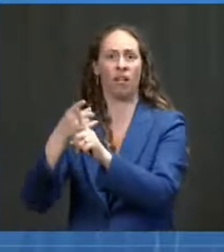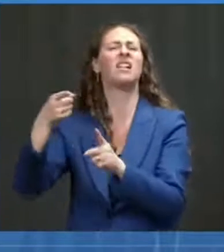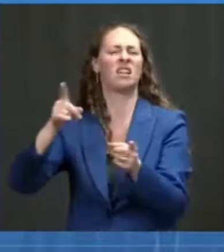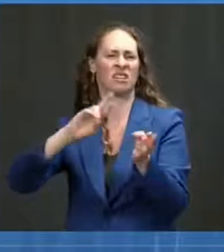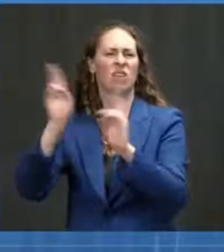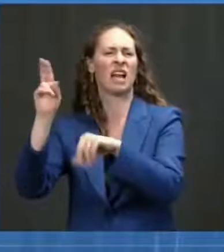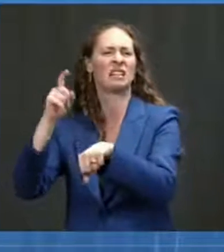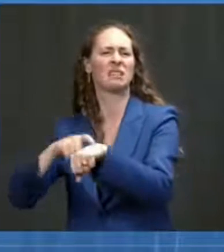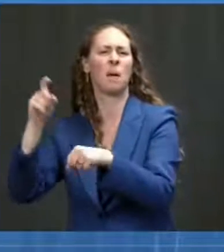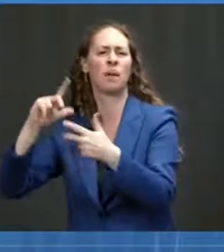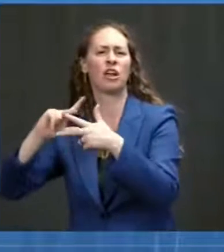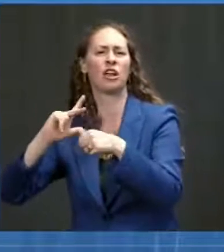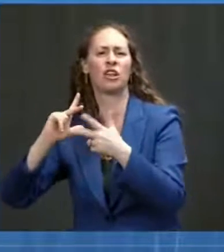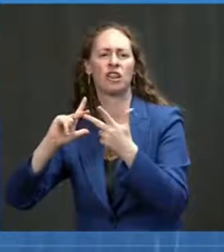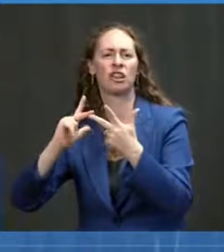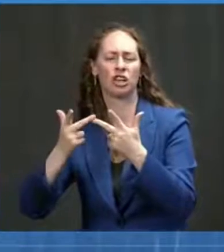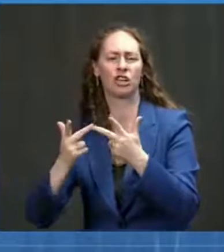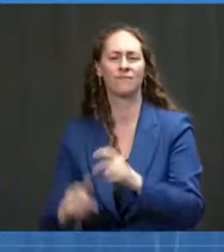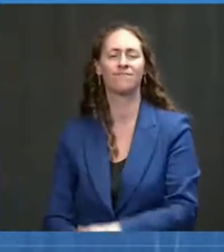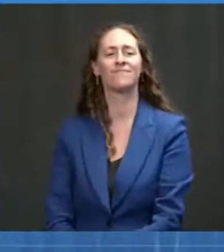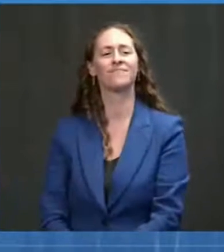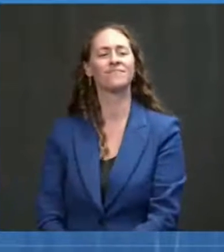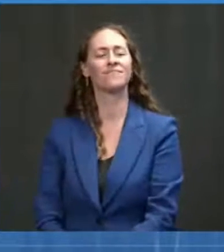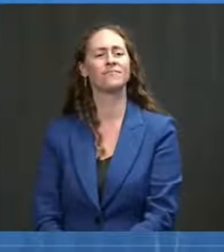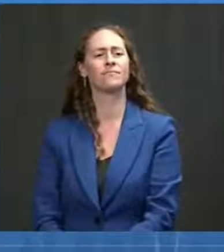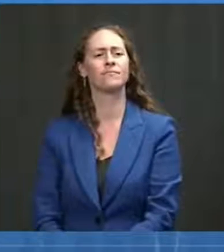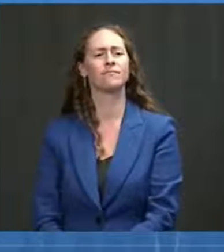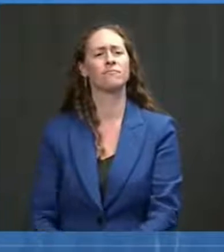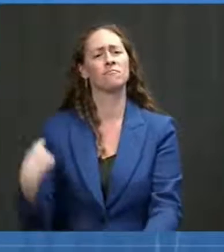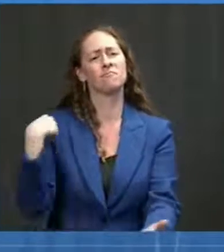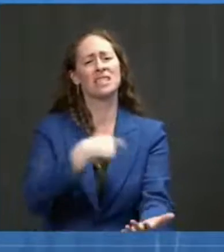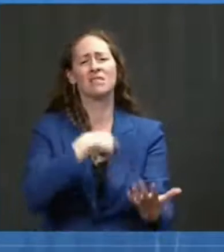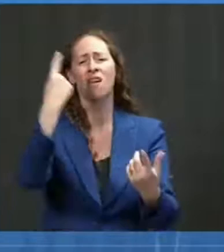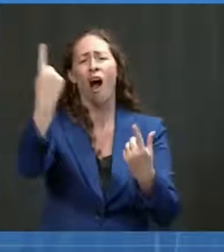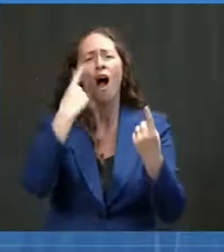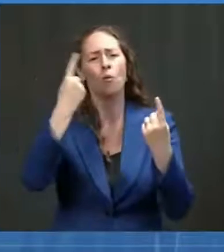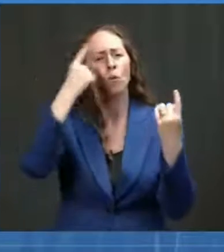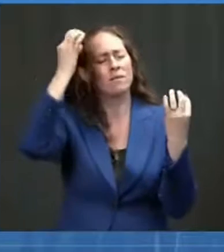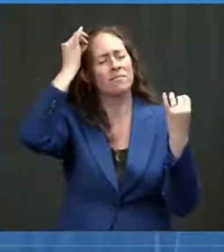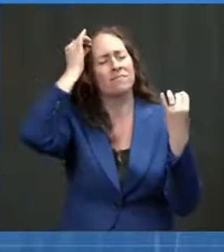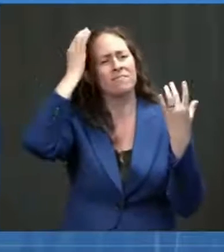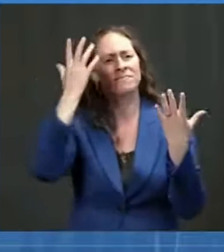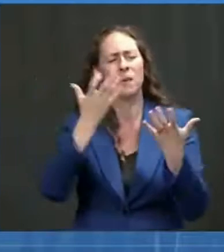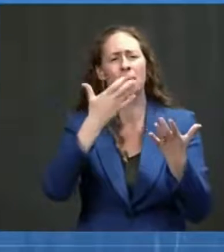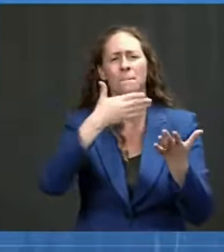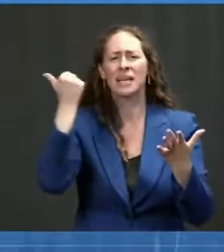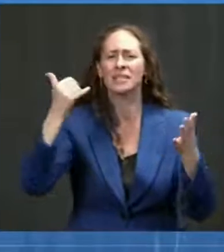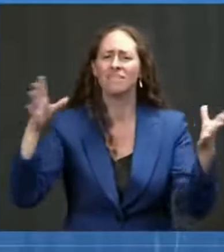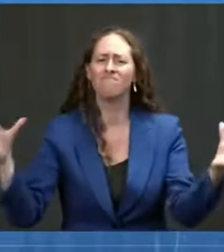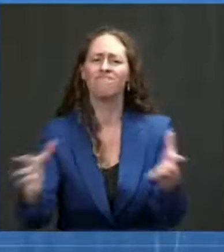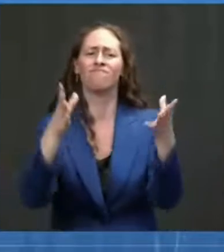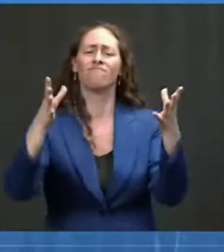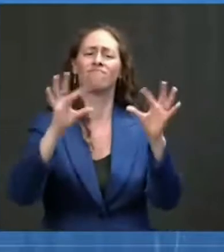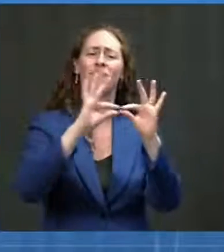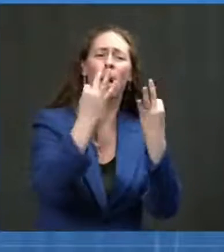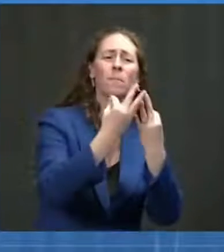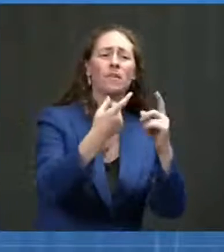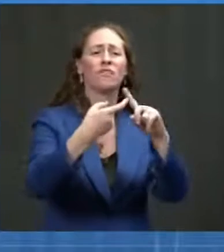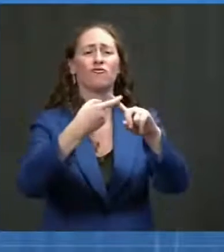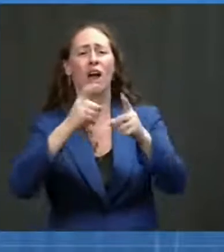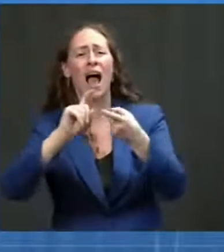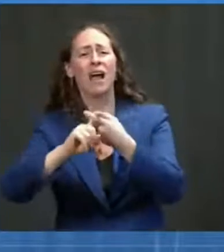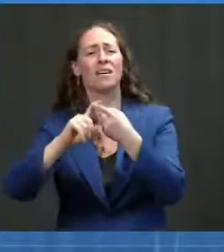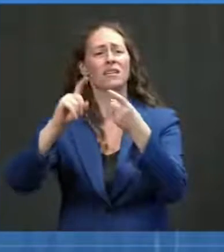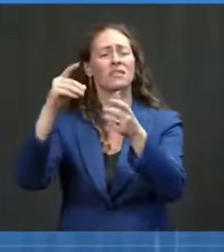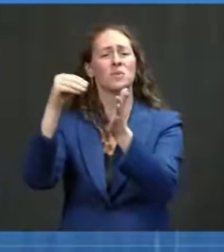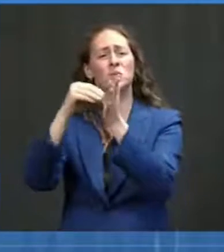encouraging our family and friends, our patients and students, our coworkers and neighbors to get vaccinated. That is our path